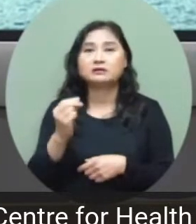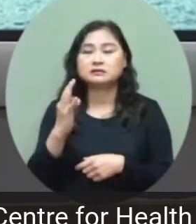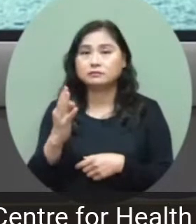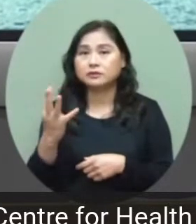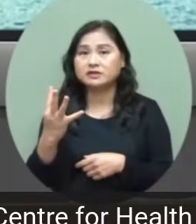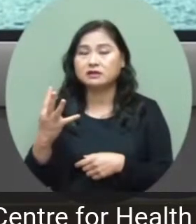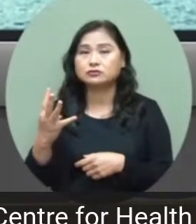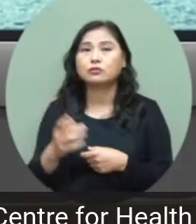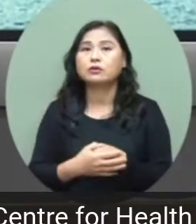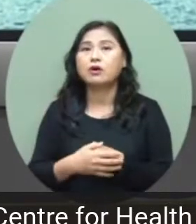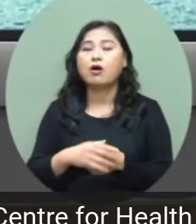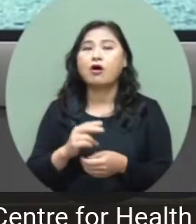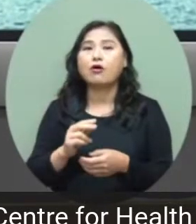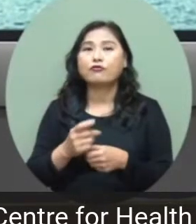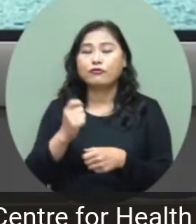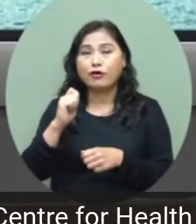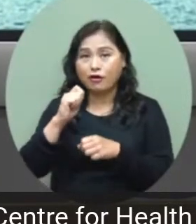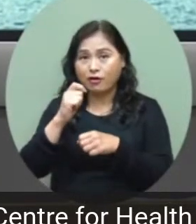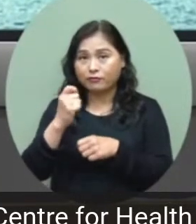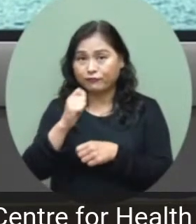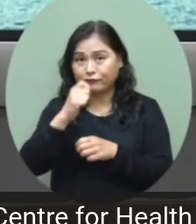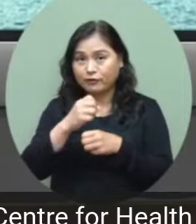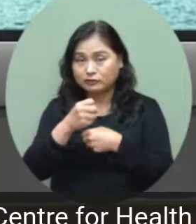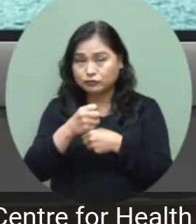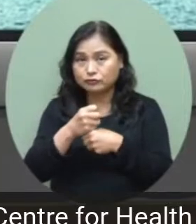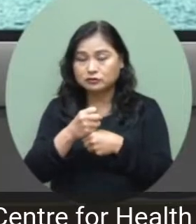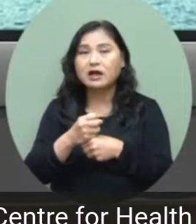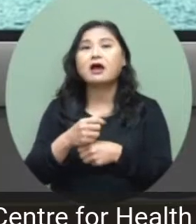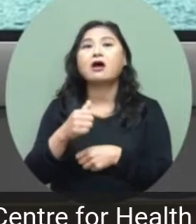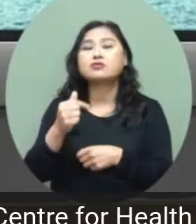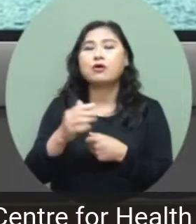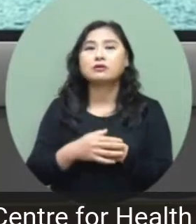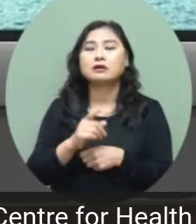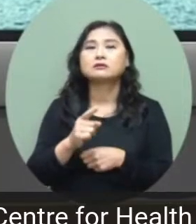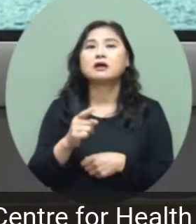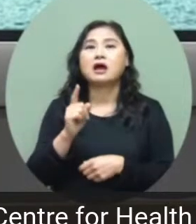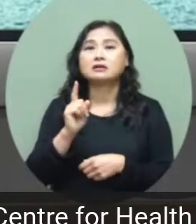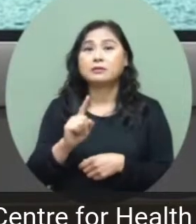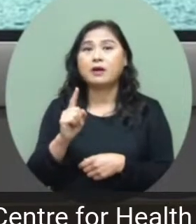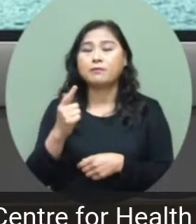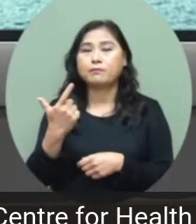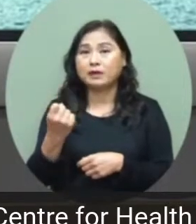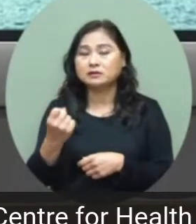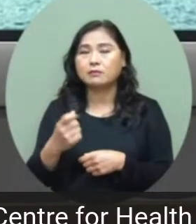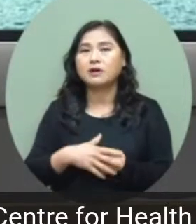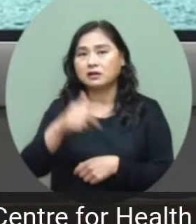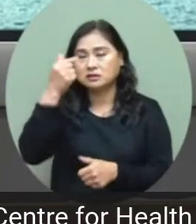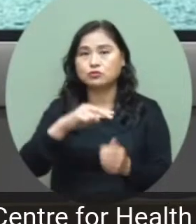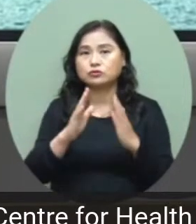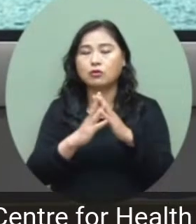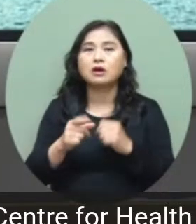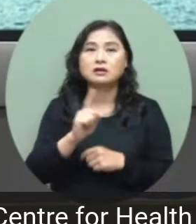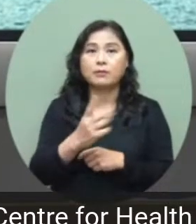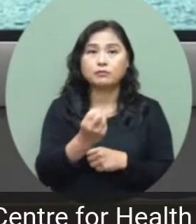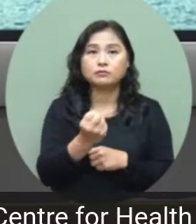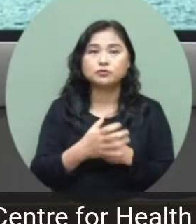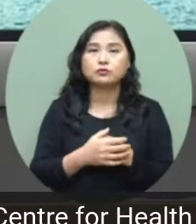441,006 cases being RAT positive cases. And of the 734 PCR